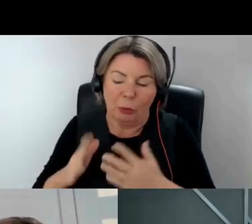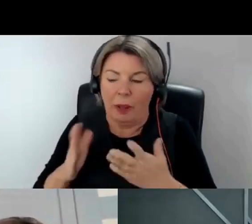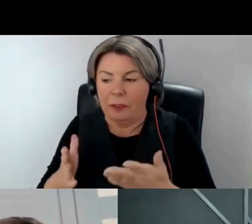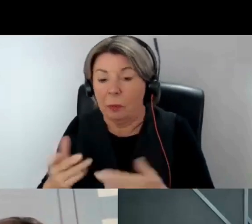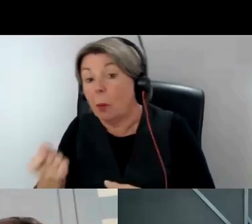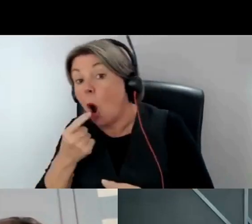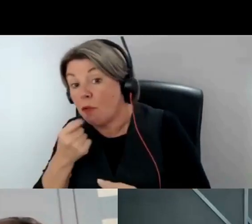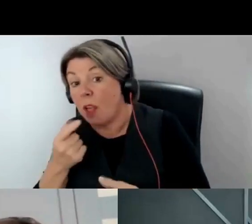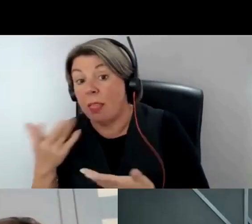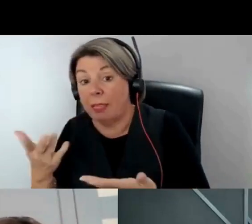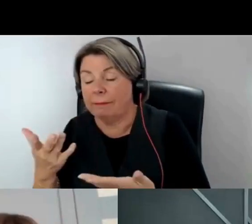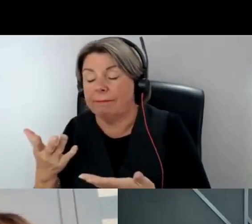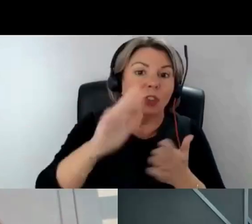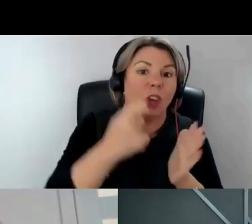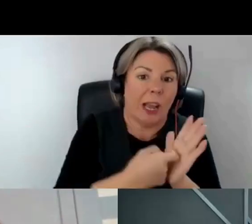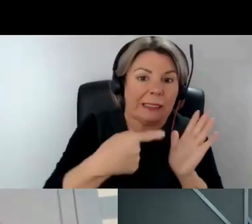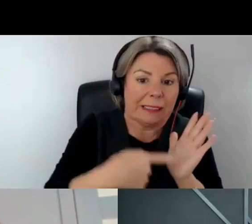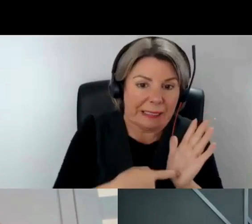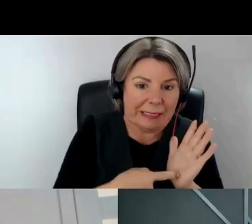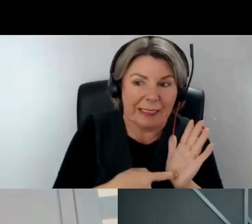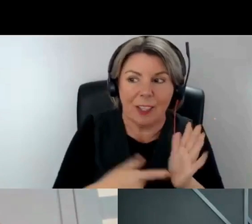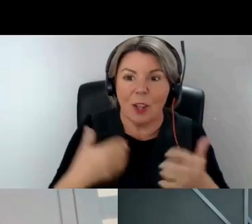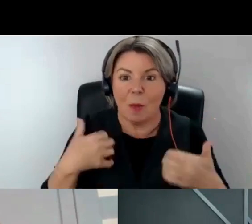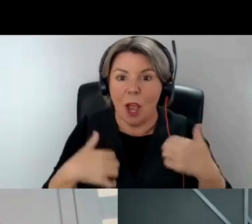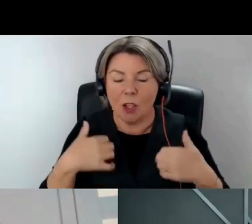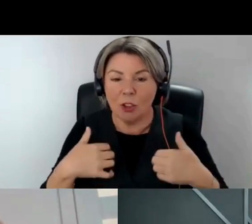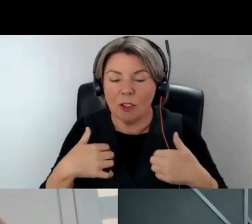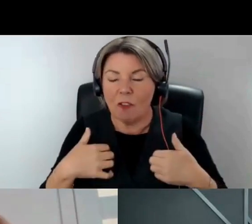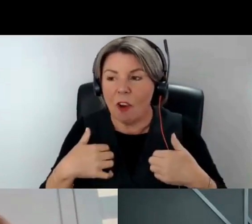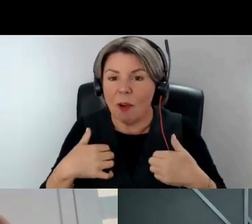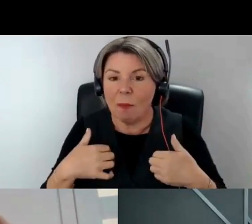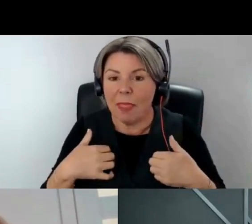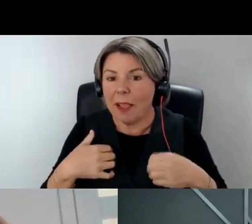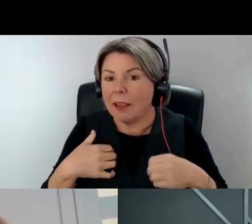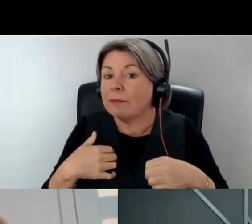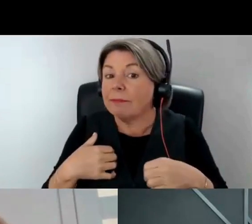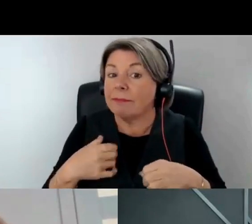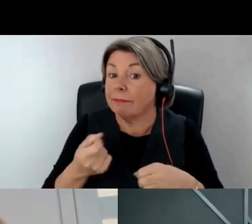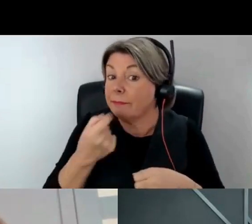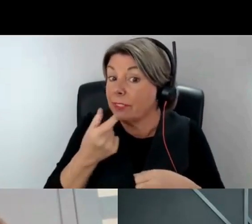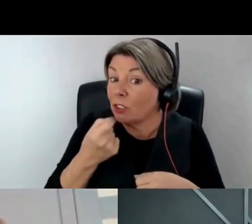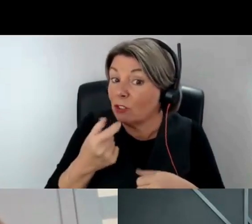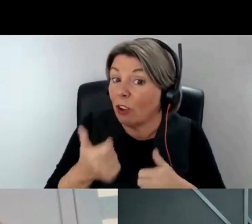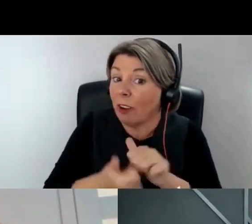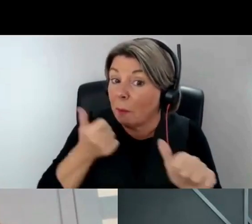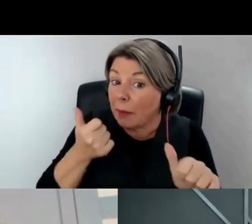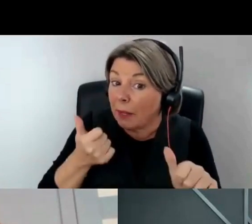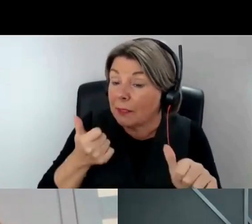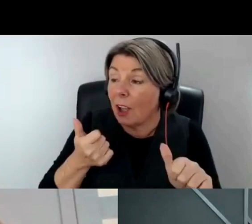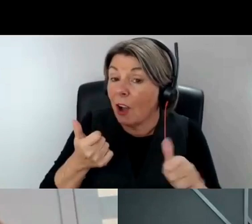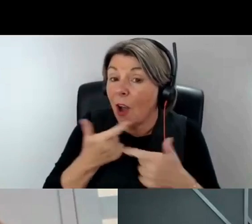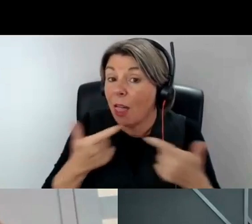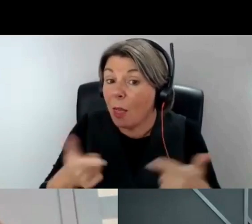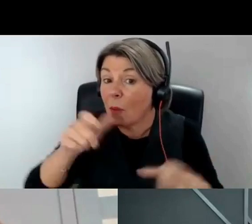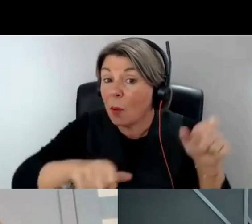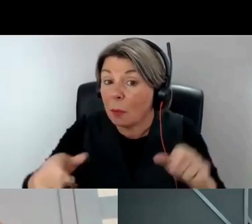oral hormones. But HRT, there's a lot more interest from drug companies in making new products because suddenly people are buying them. And sadly, we live in a